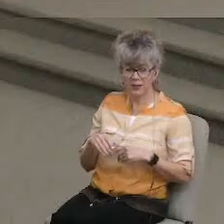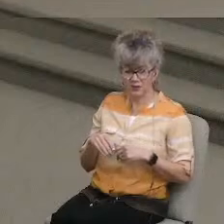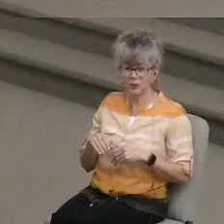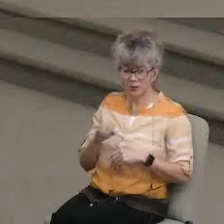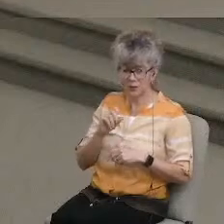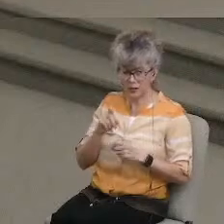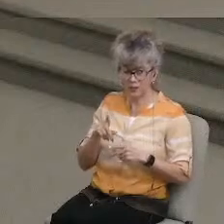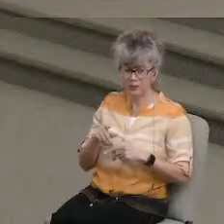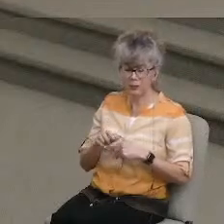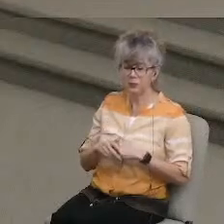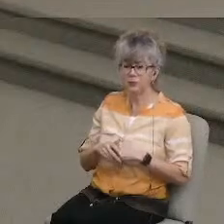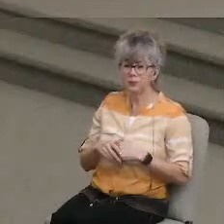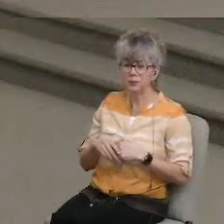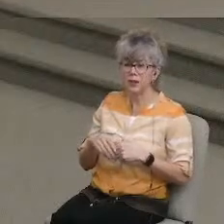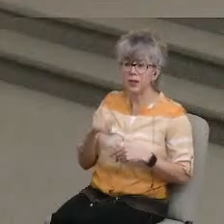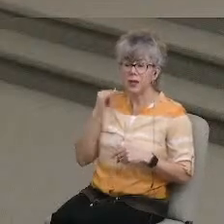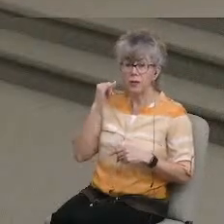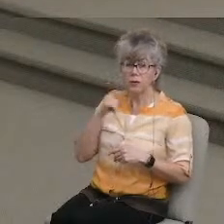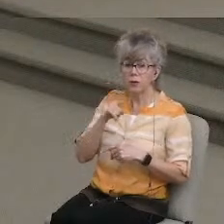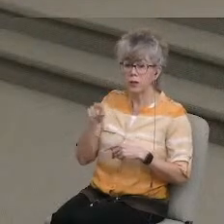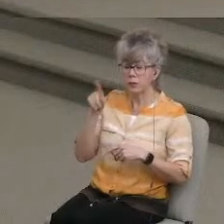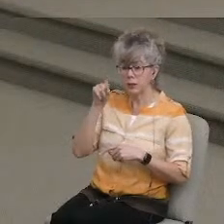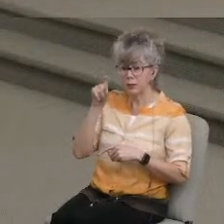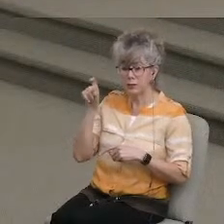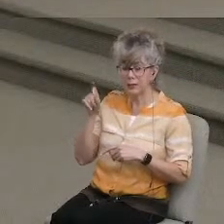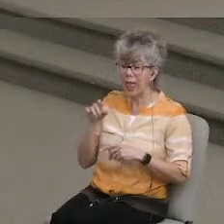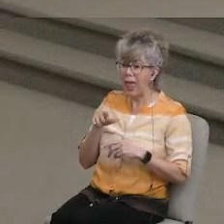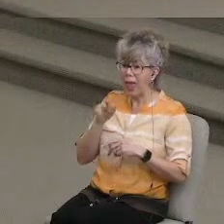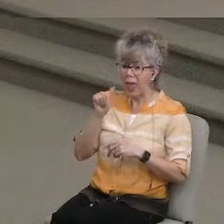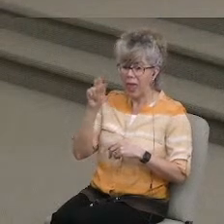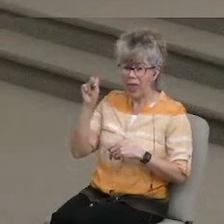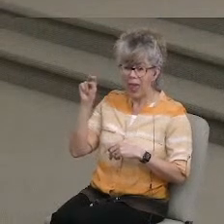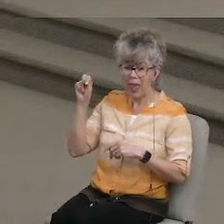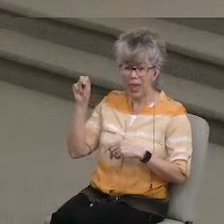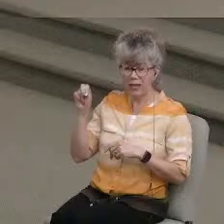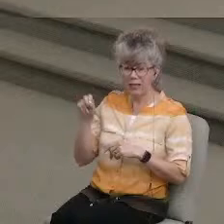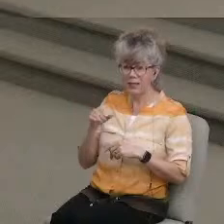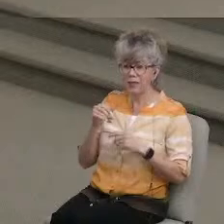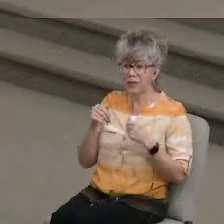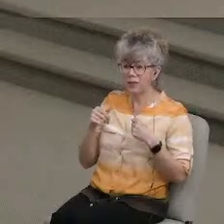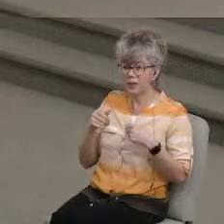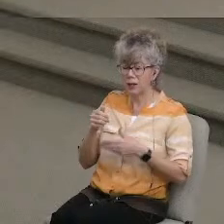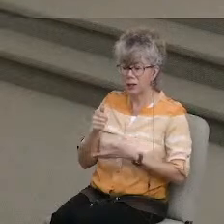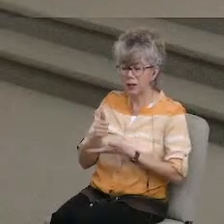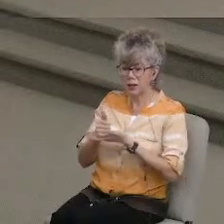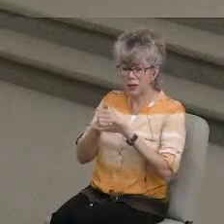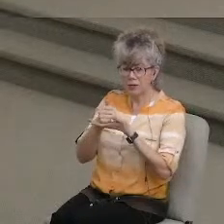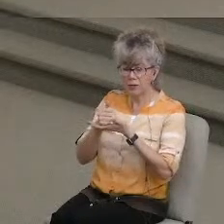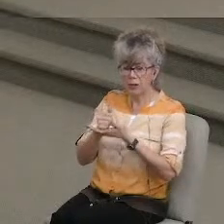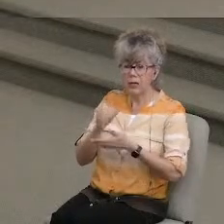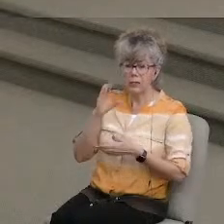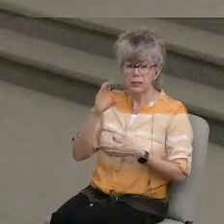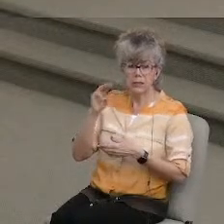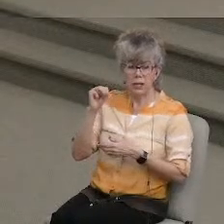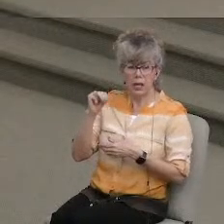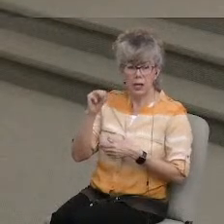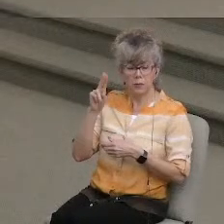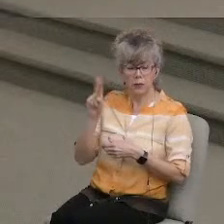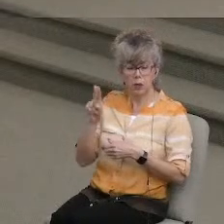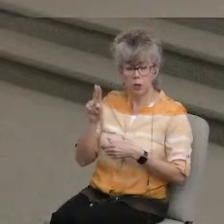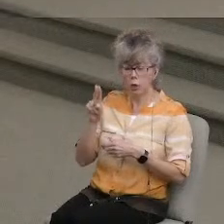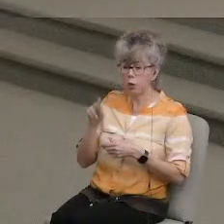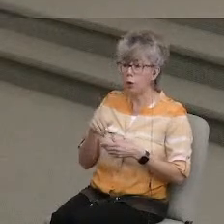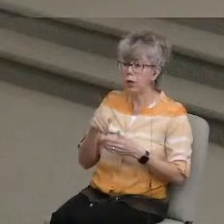morning. If you could text Ann Clayton, if you could provide help for the CMU student supper on